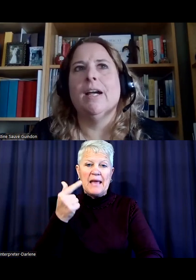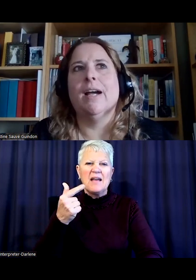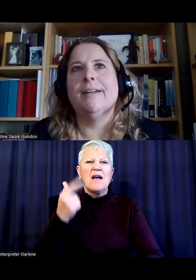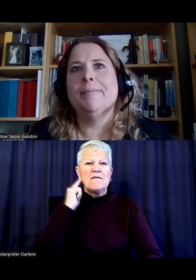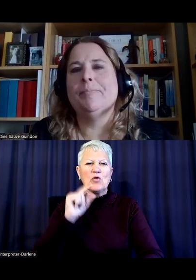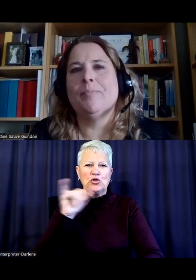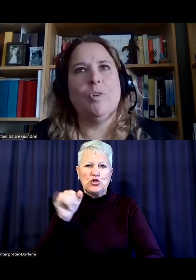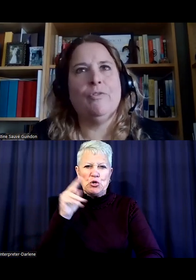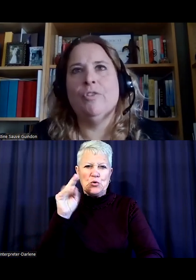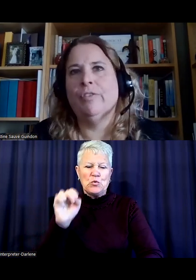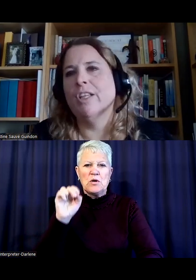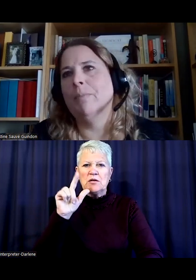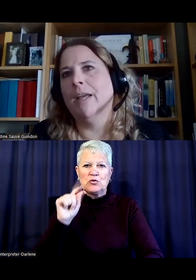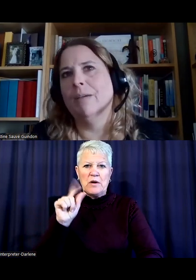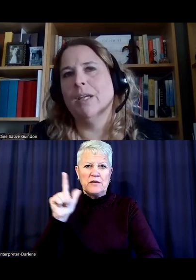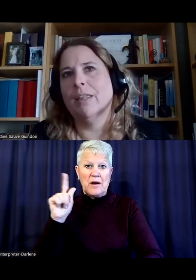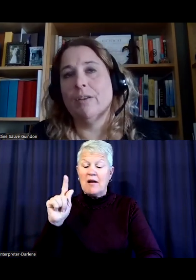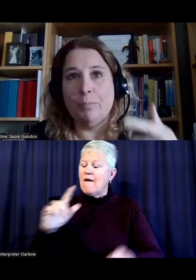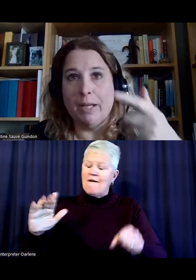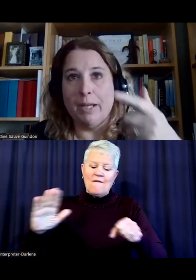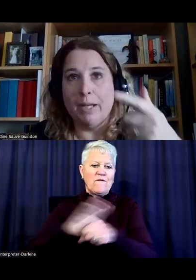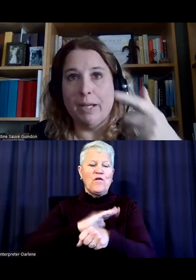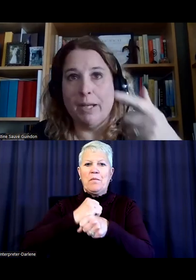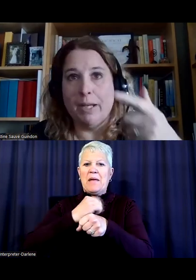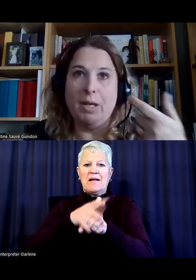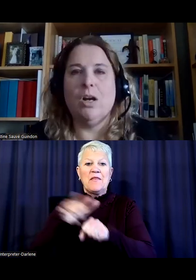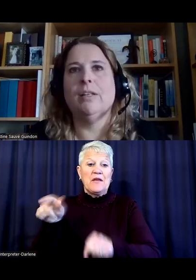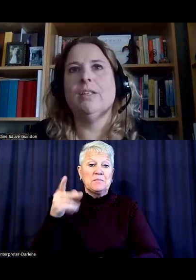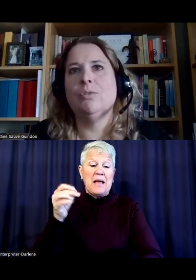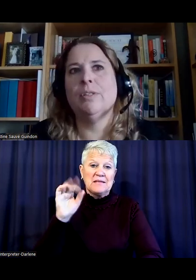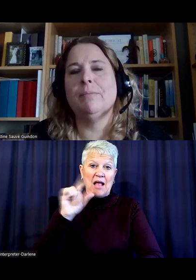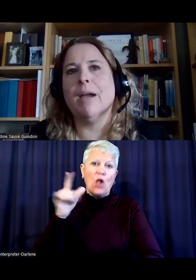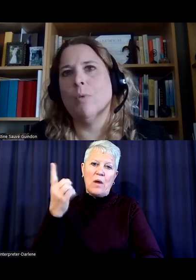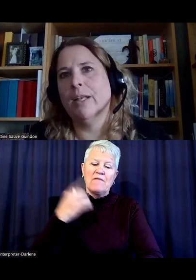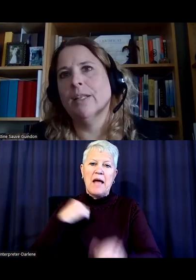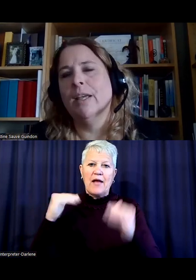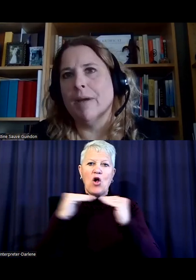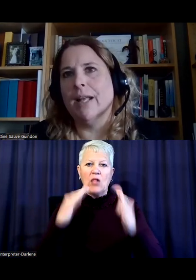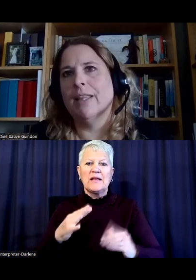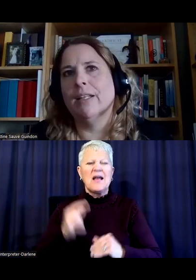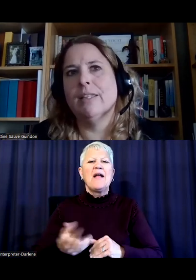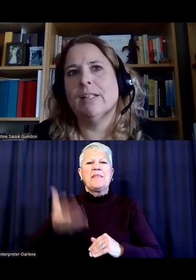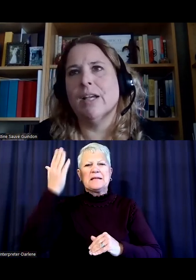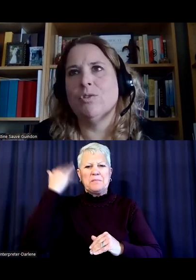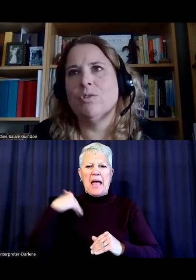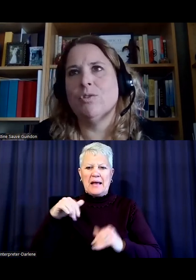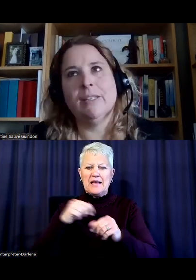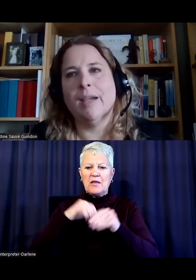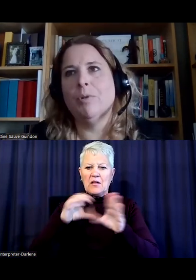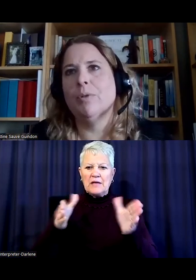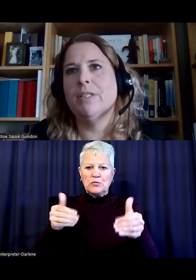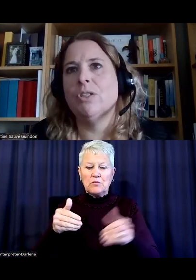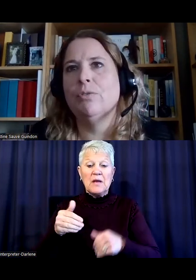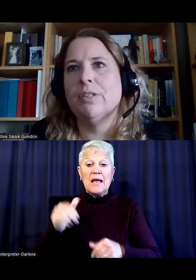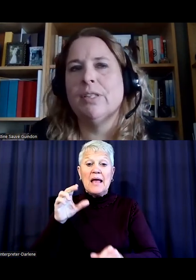2021. We're in full-fledged pandemic. There's Pascal, one of my colleagues who was back then in the classroom, and